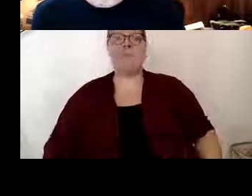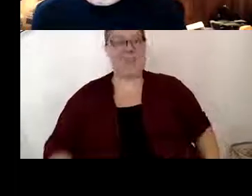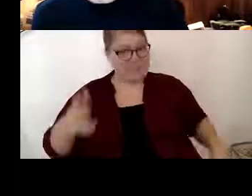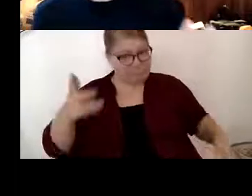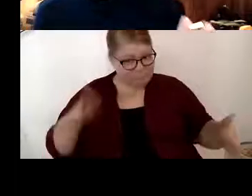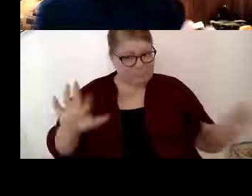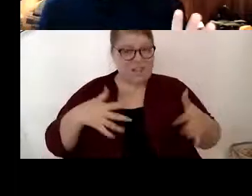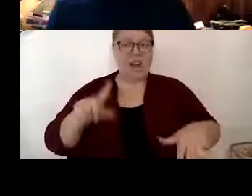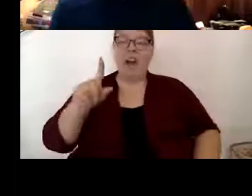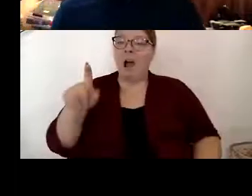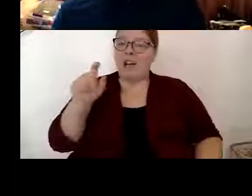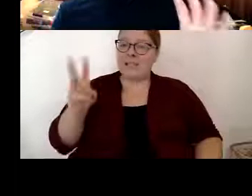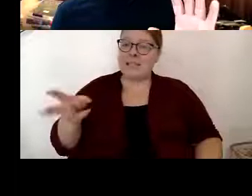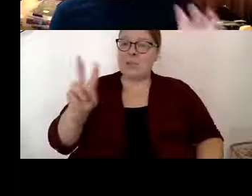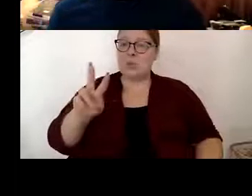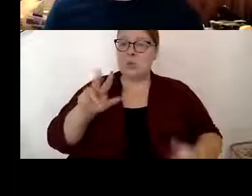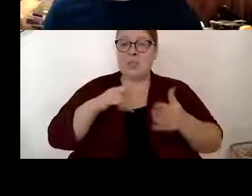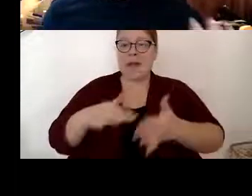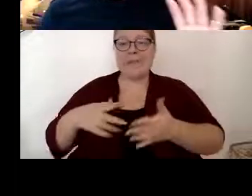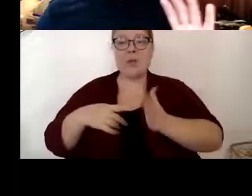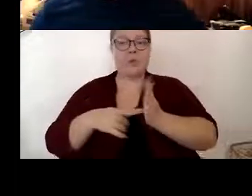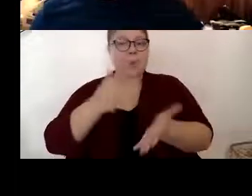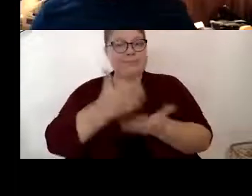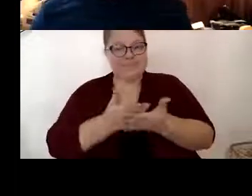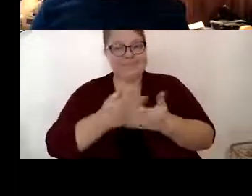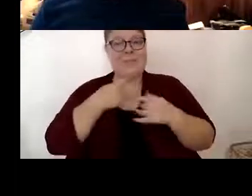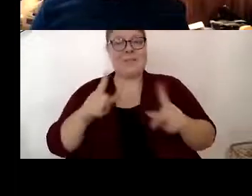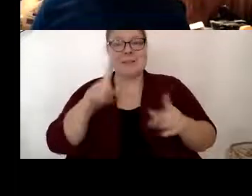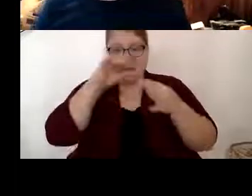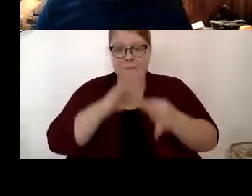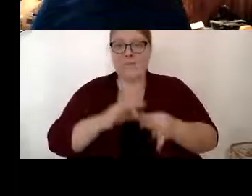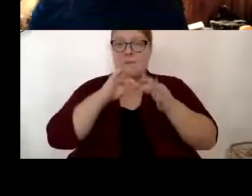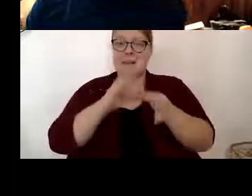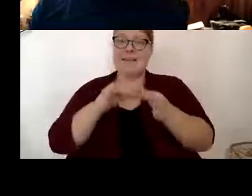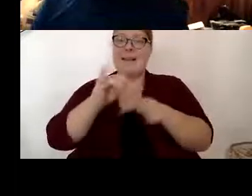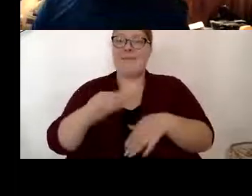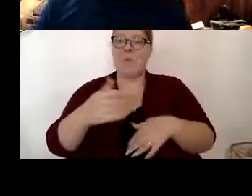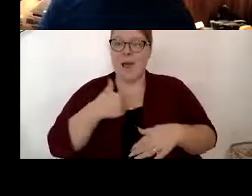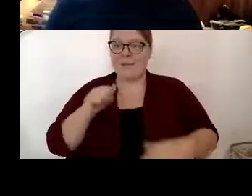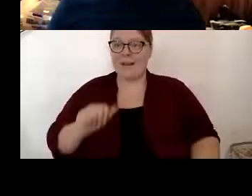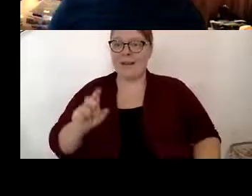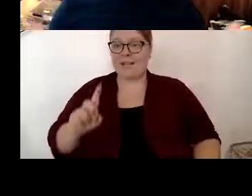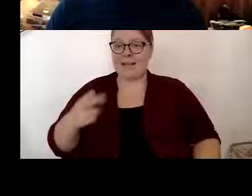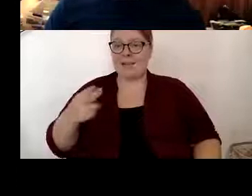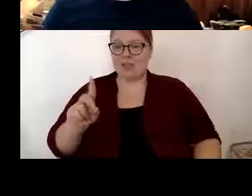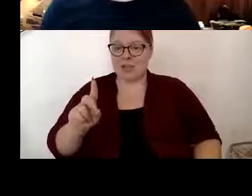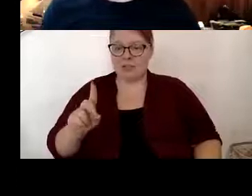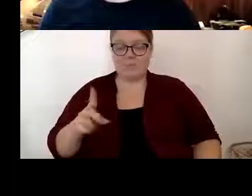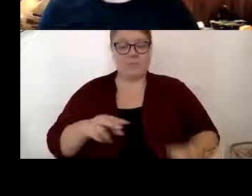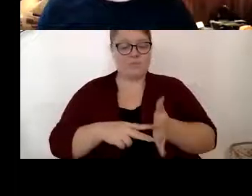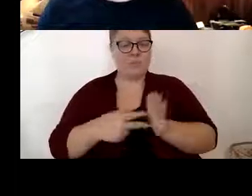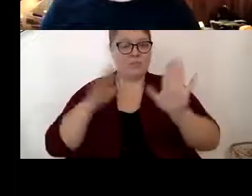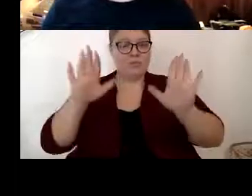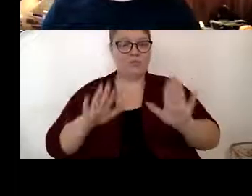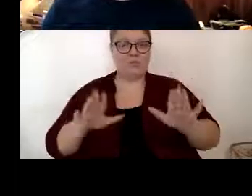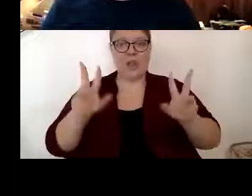studies that have showed efficacy for mindfulness with ADHD. So it's great. You can kill 2 birds